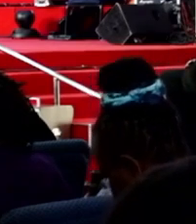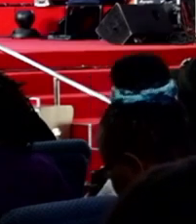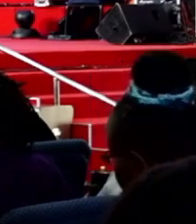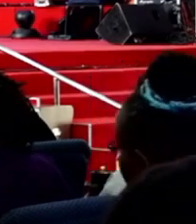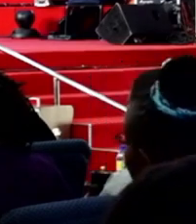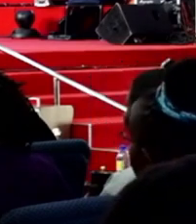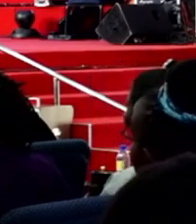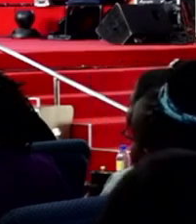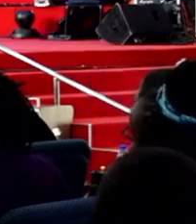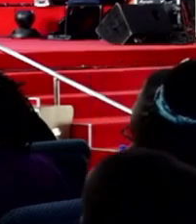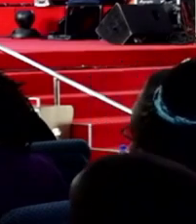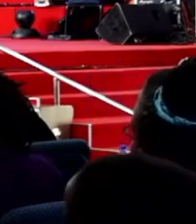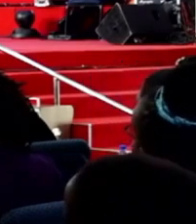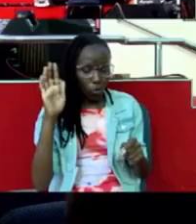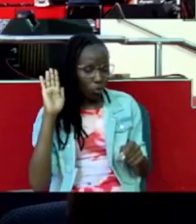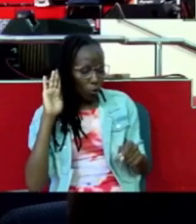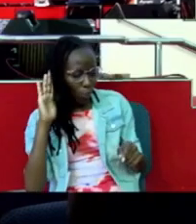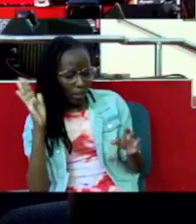But because of his